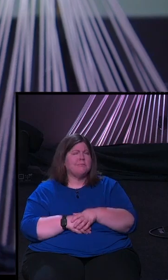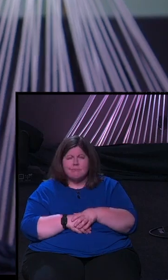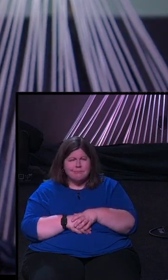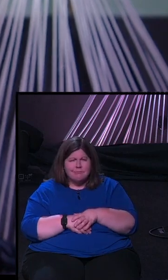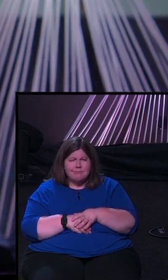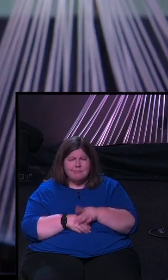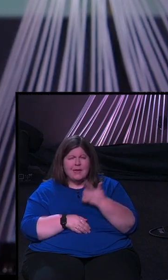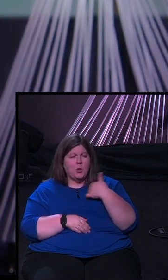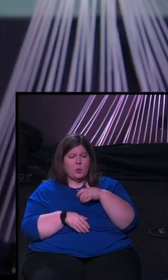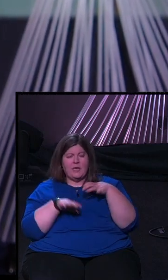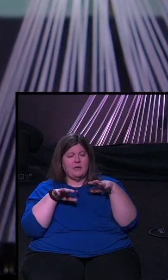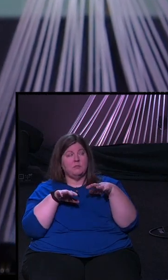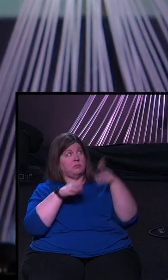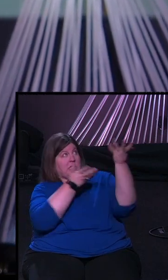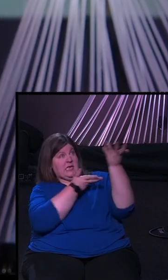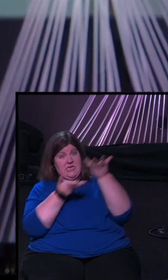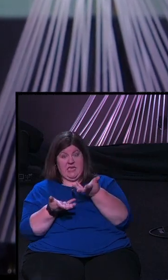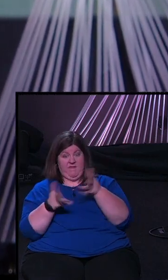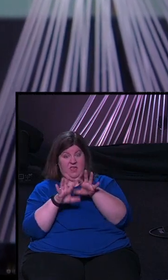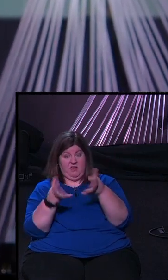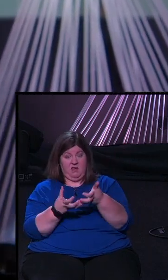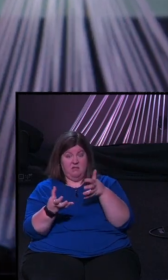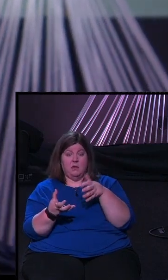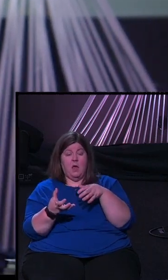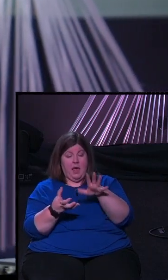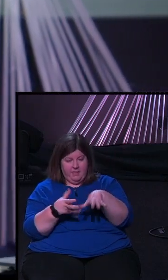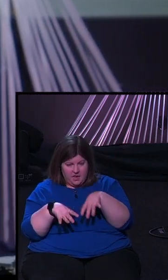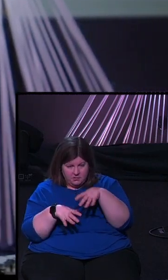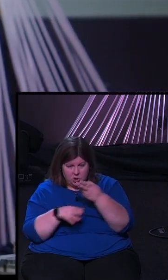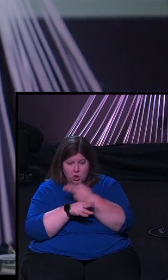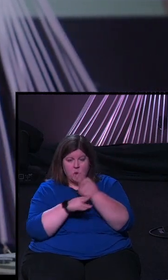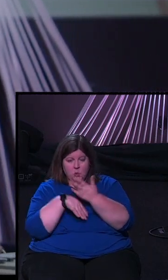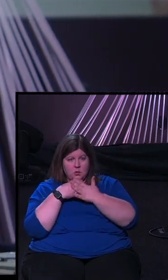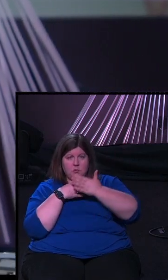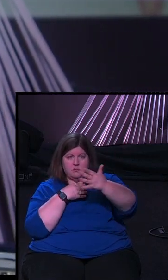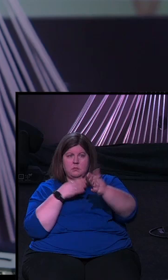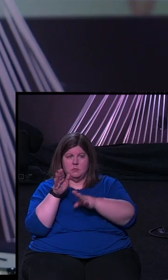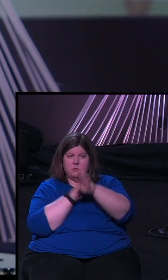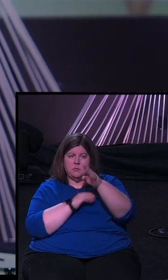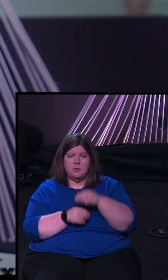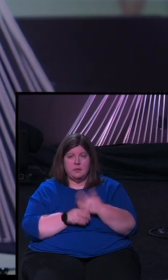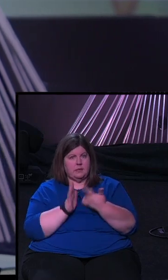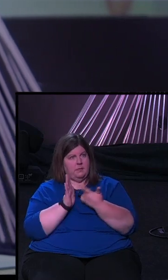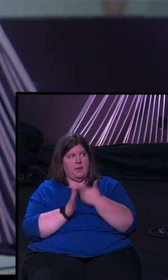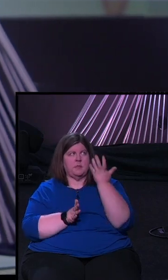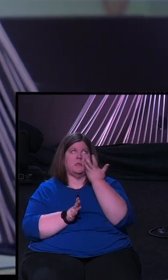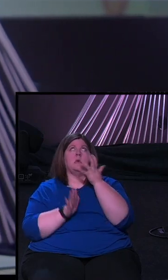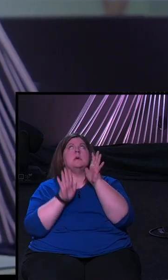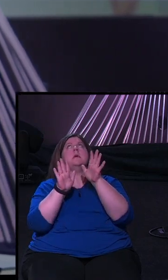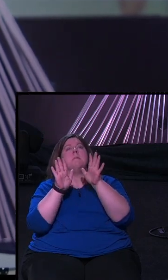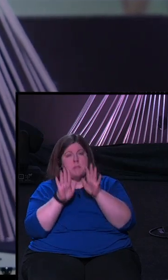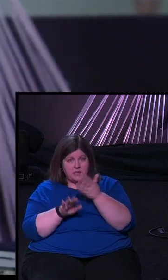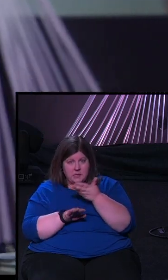We've just taken what we've been given or what we had access to, and then we were able to do something with it. Sometimes great and amazing and huge